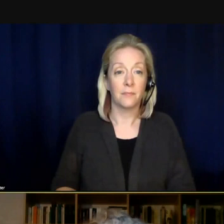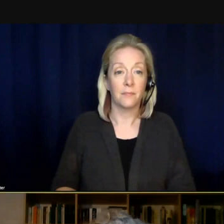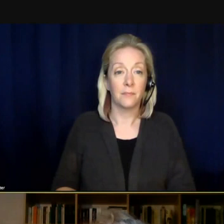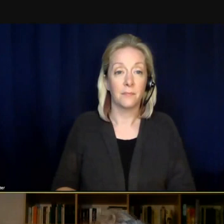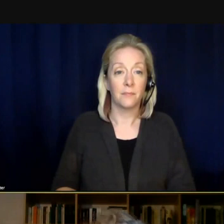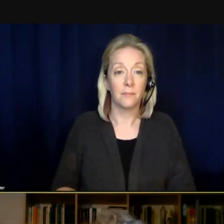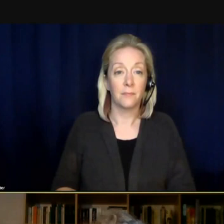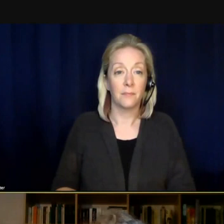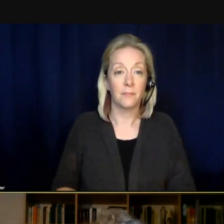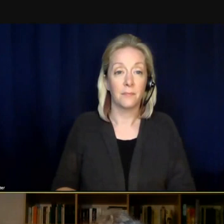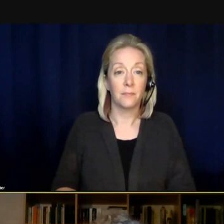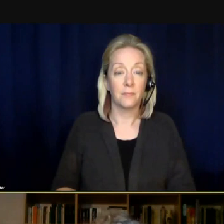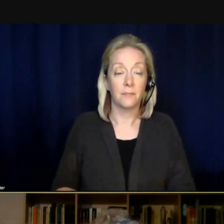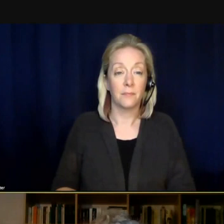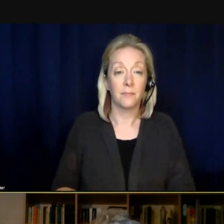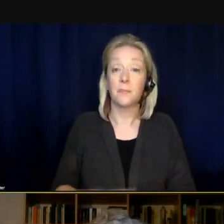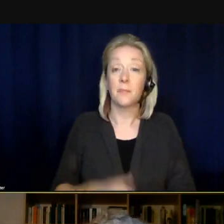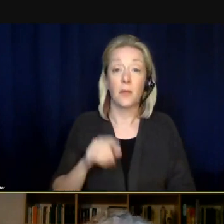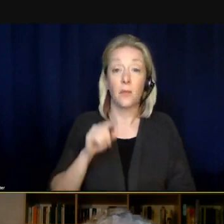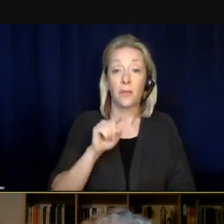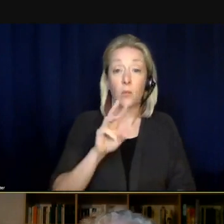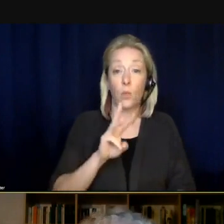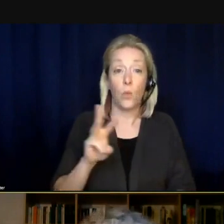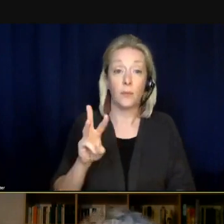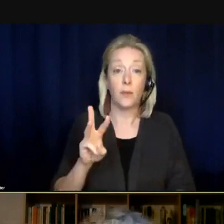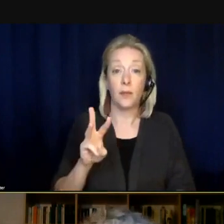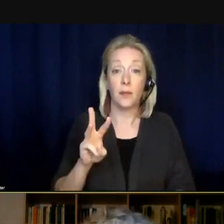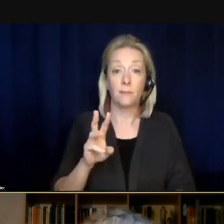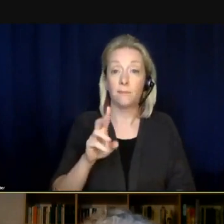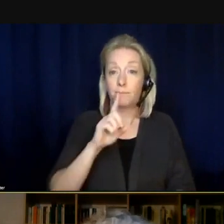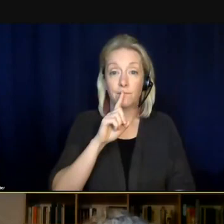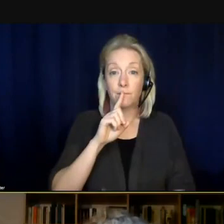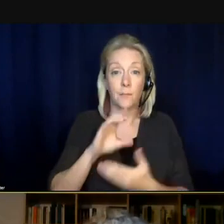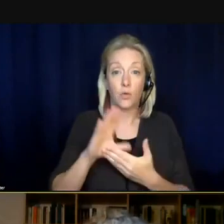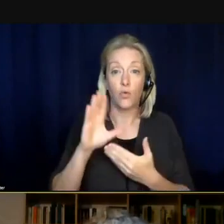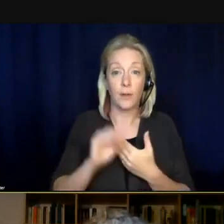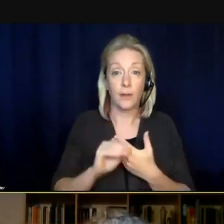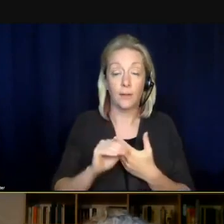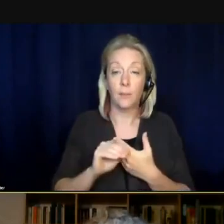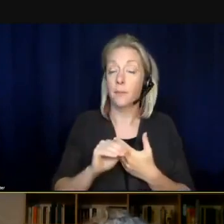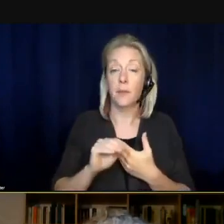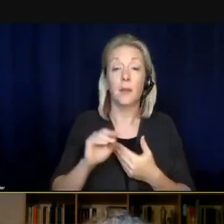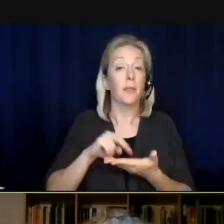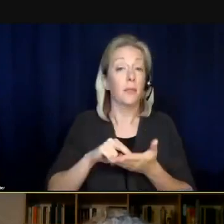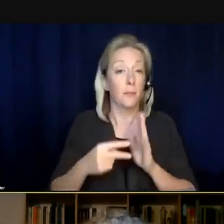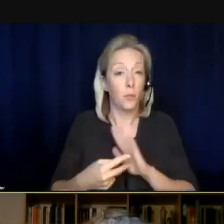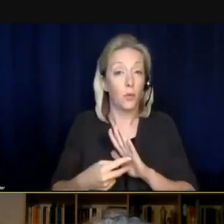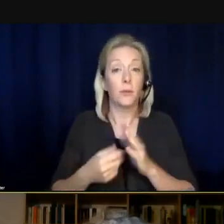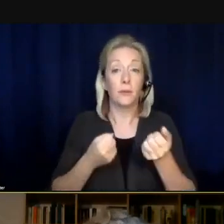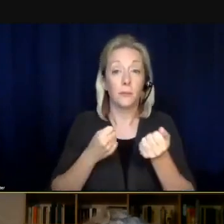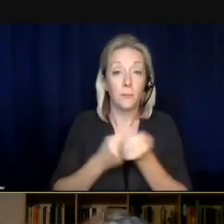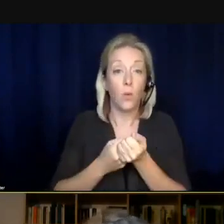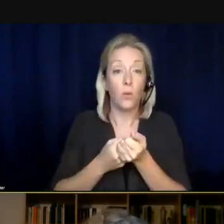Now there's almost no place on this website where we have curriculum. Purpose of this website is really to